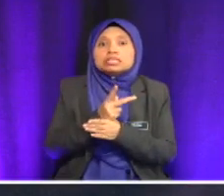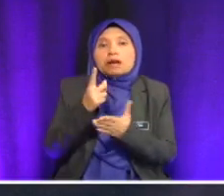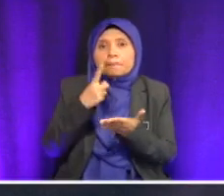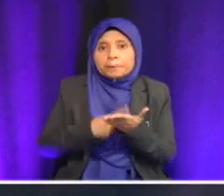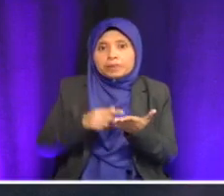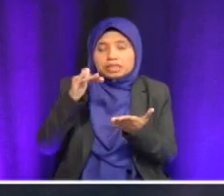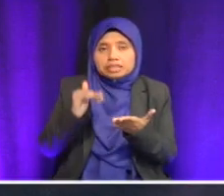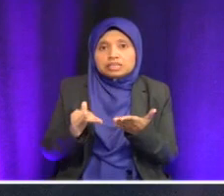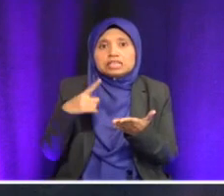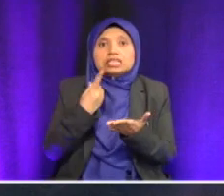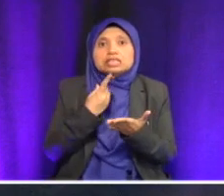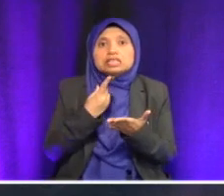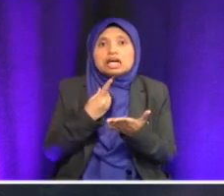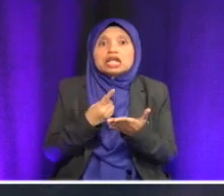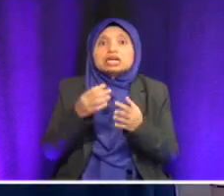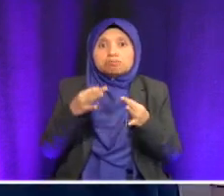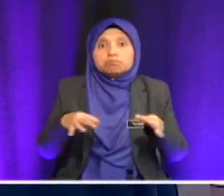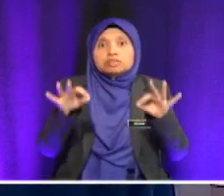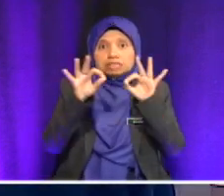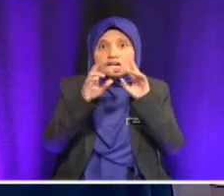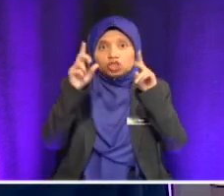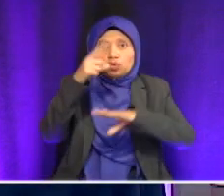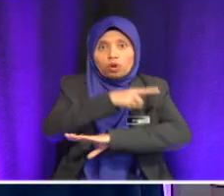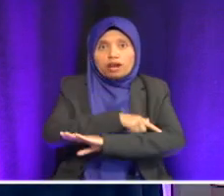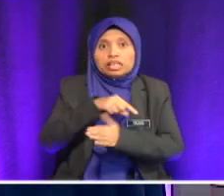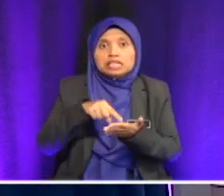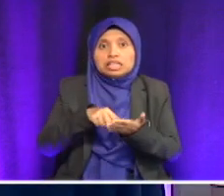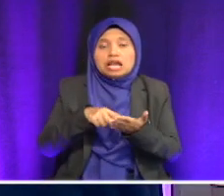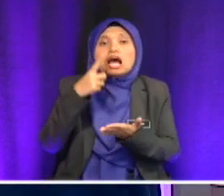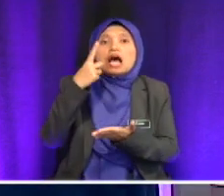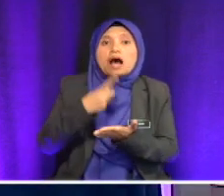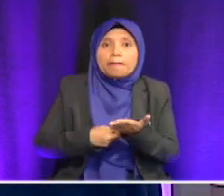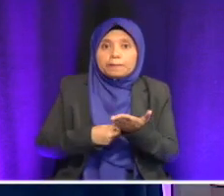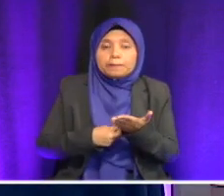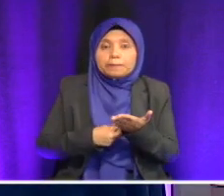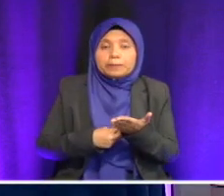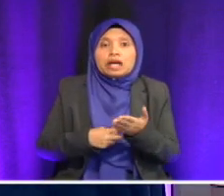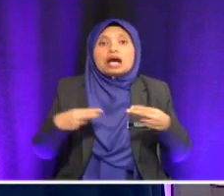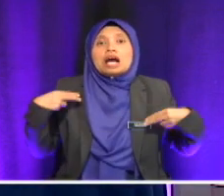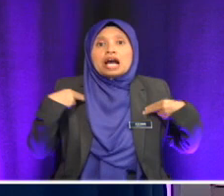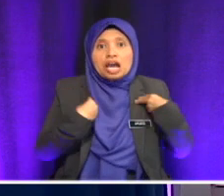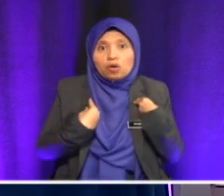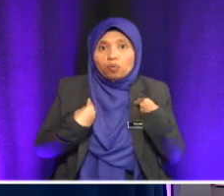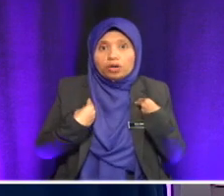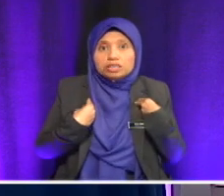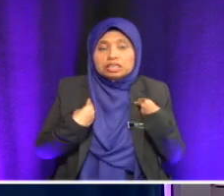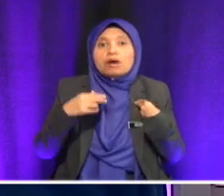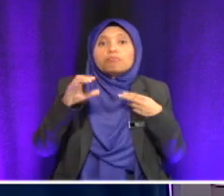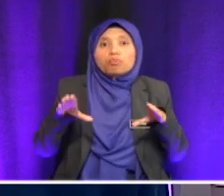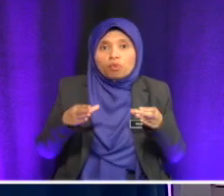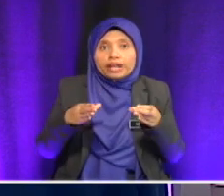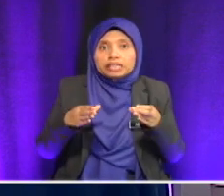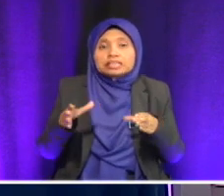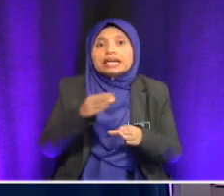so basically we are trying to give a preview on what animals has to do in our lives. So what's the impact